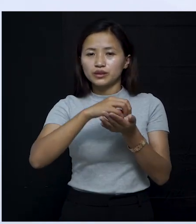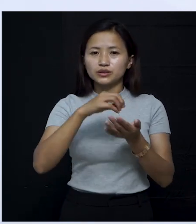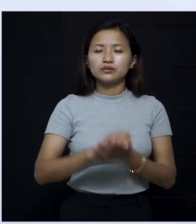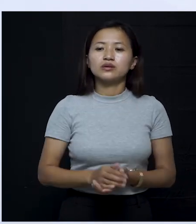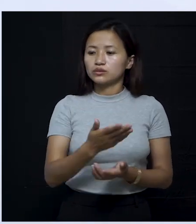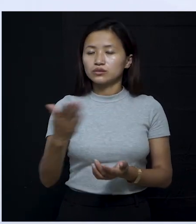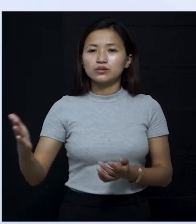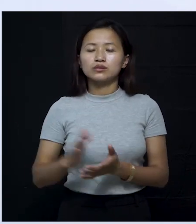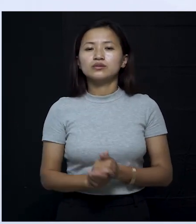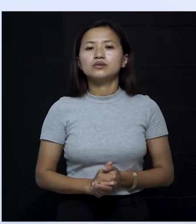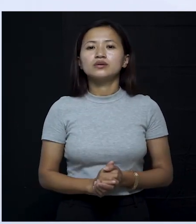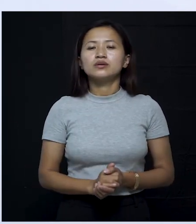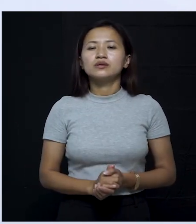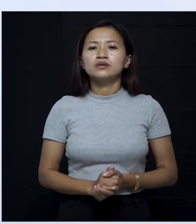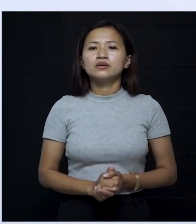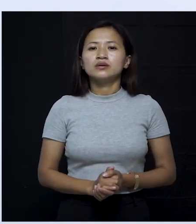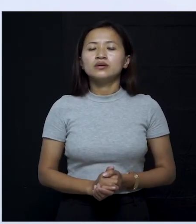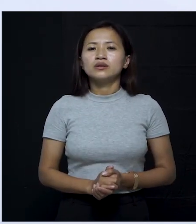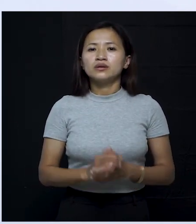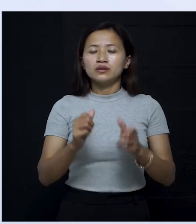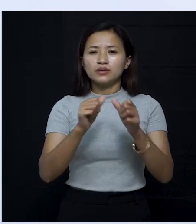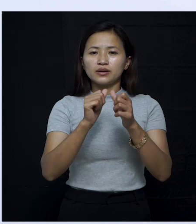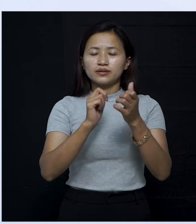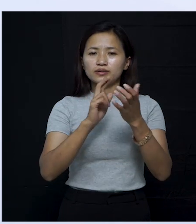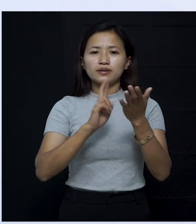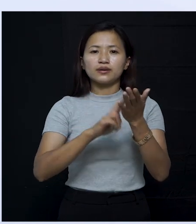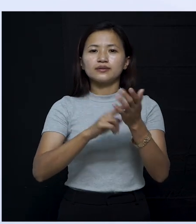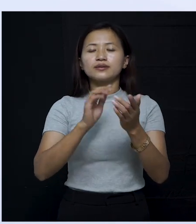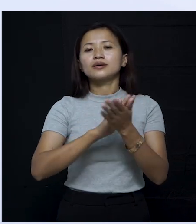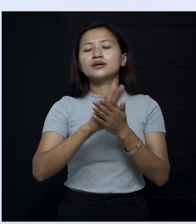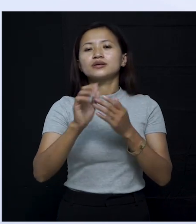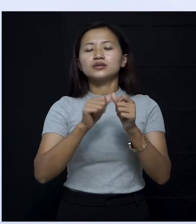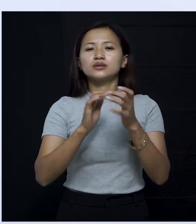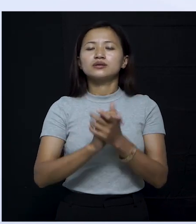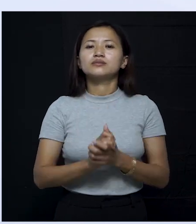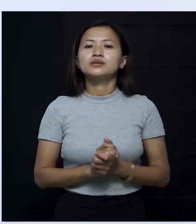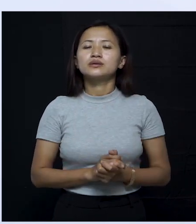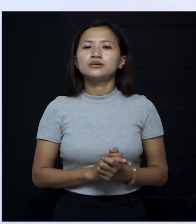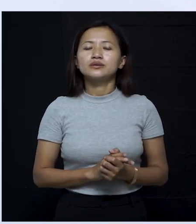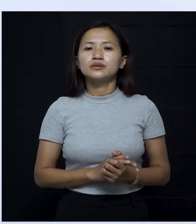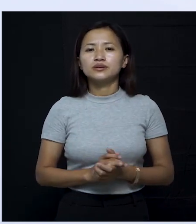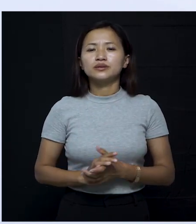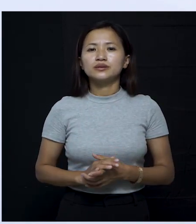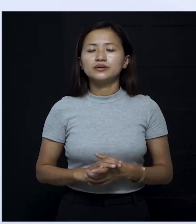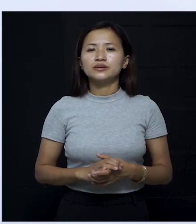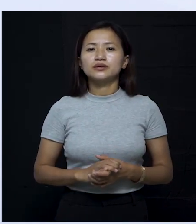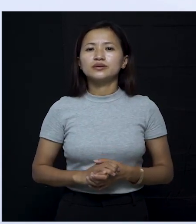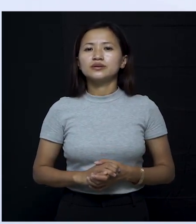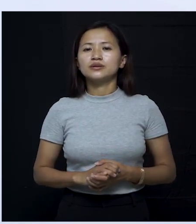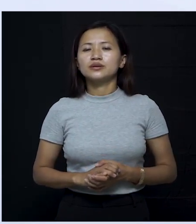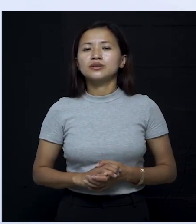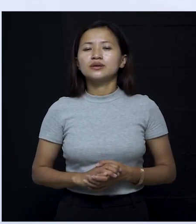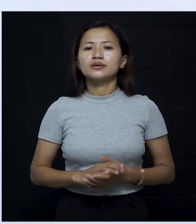about those, we call it as NH, means we are talking about national highway. Got it?